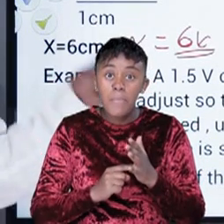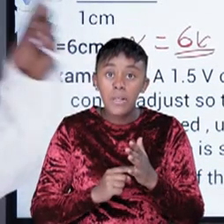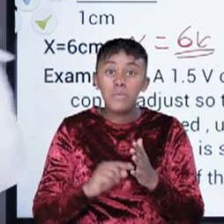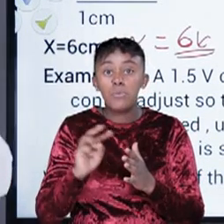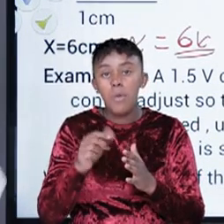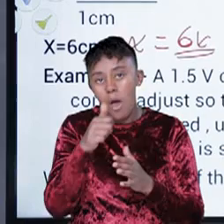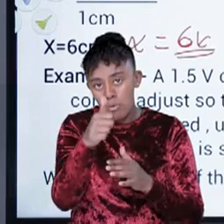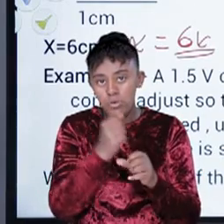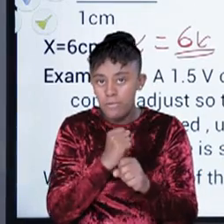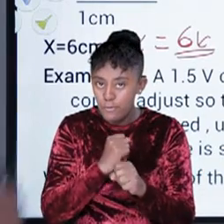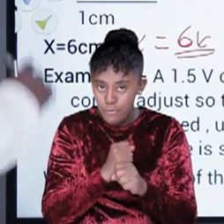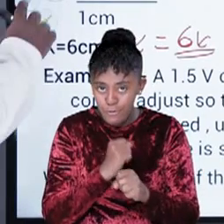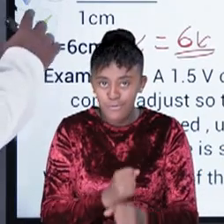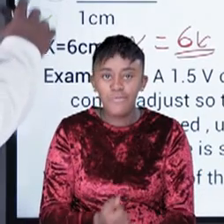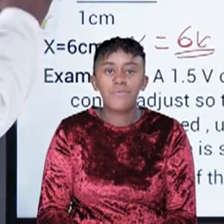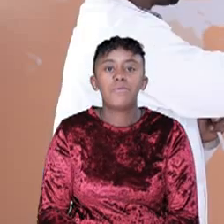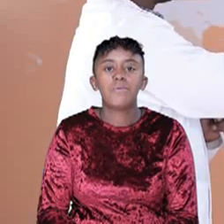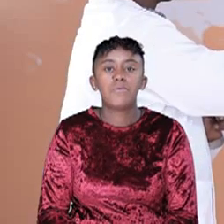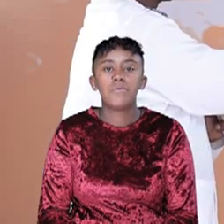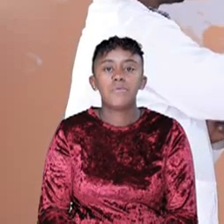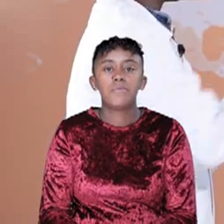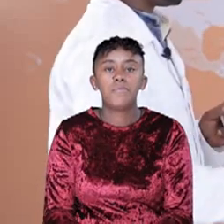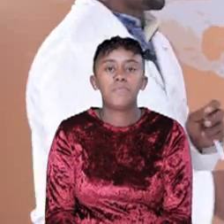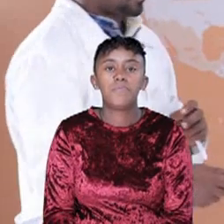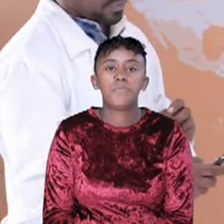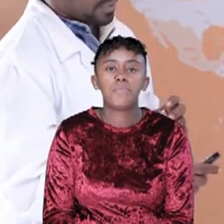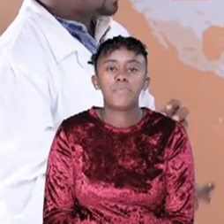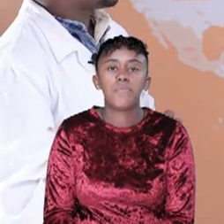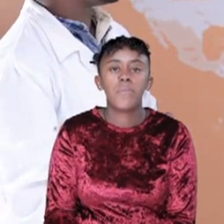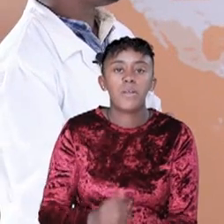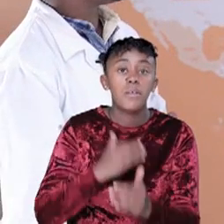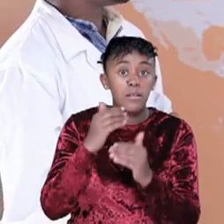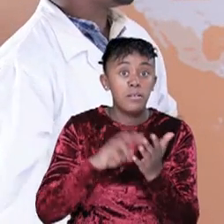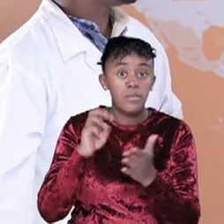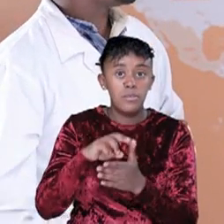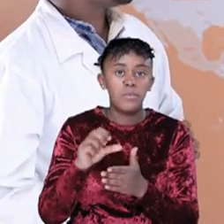2 by yourself. Let us jump to the next.